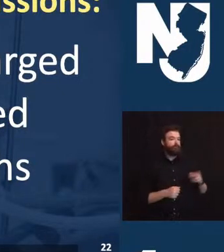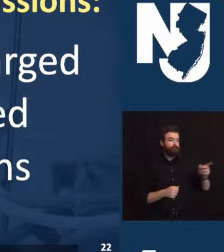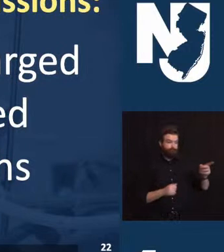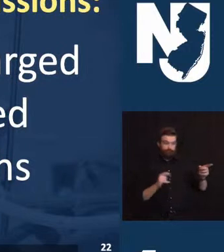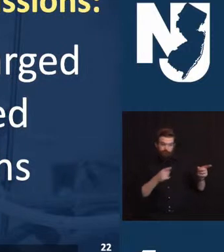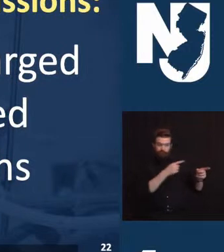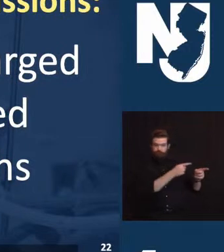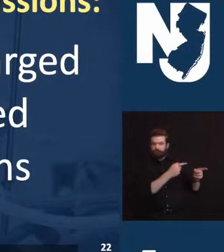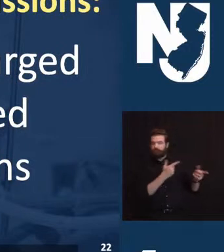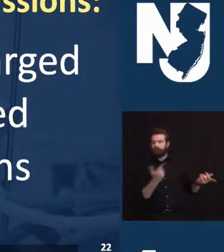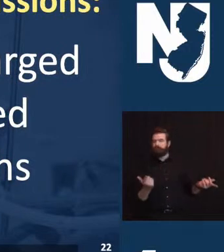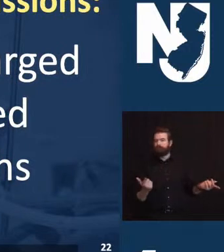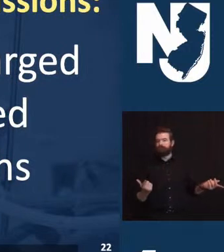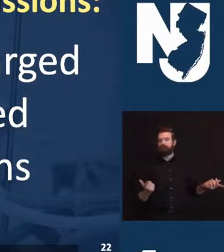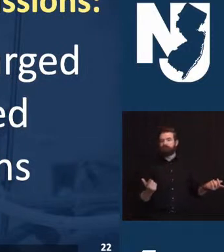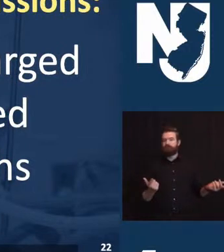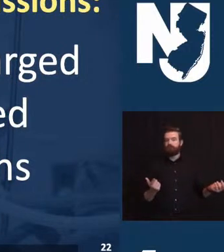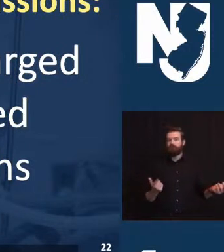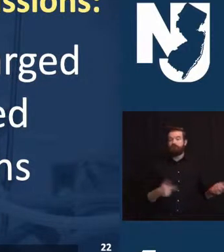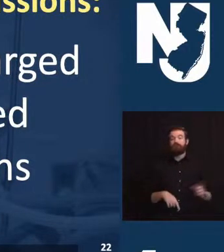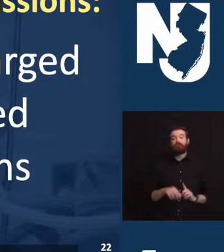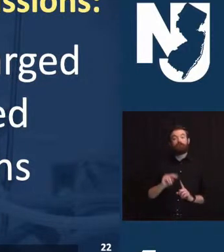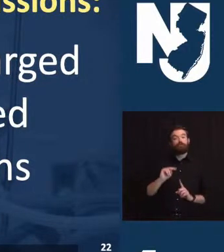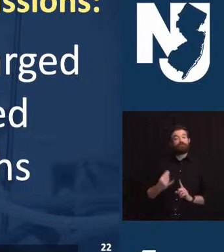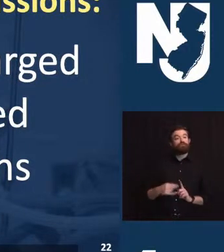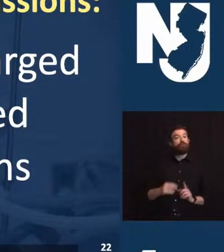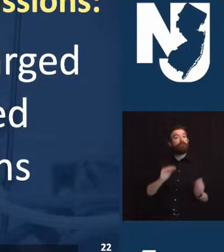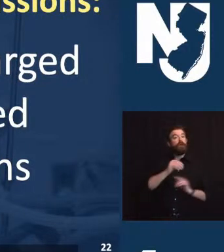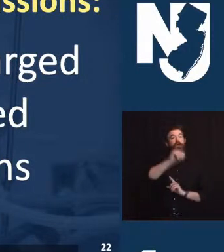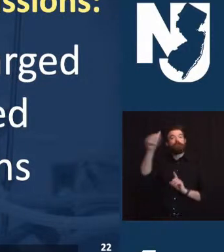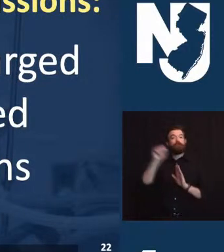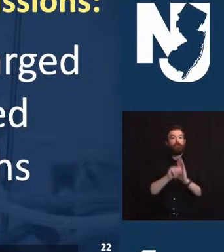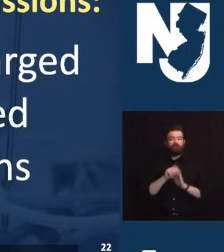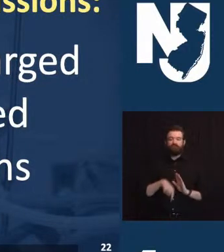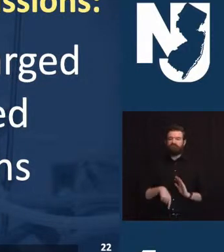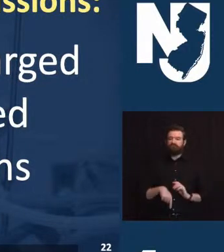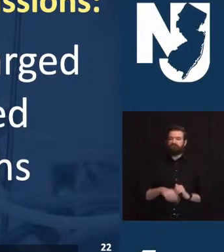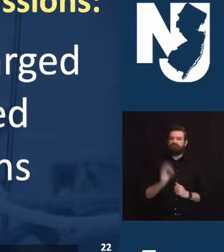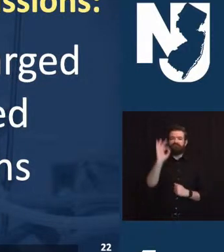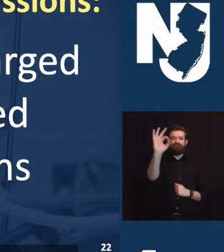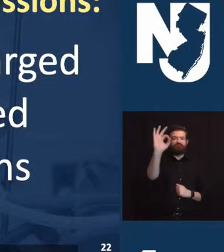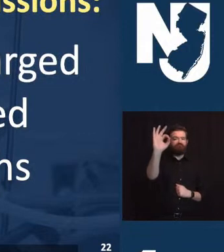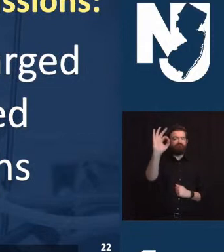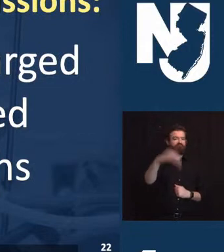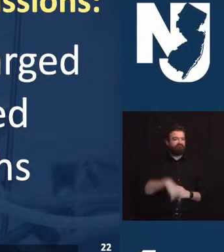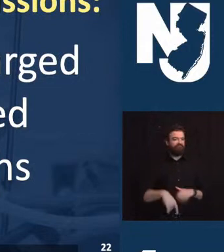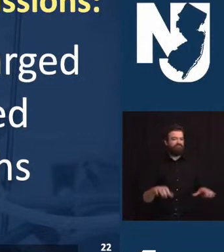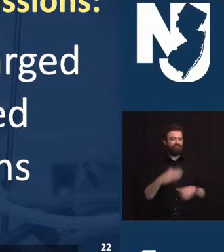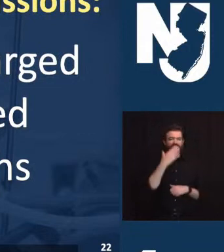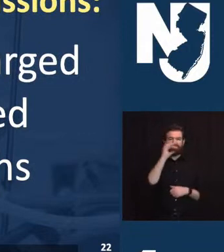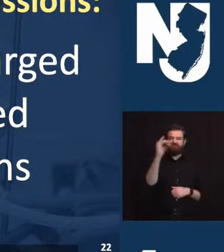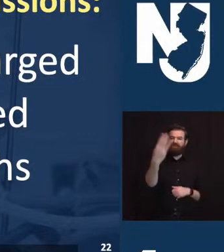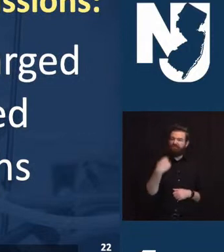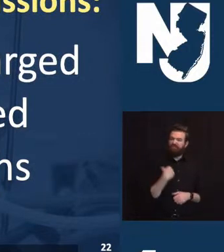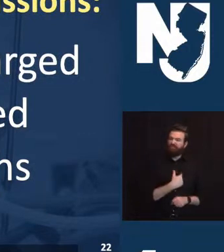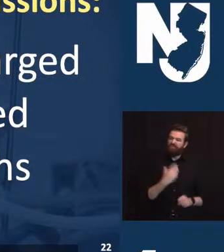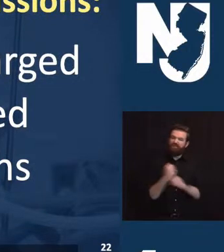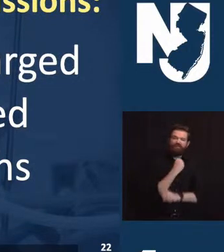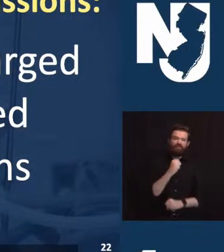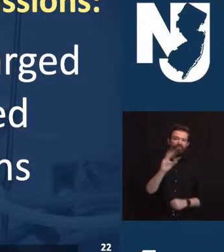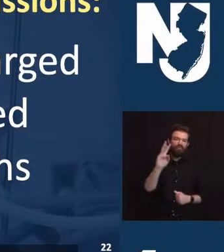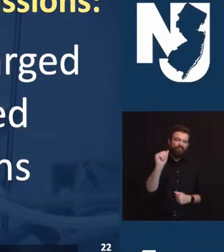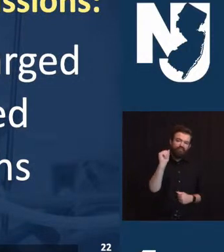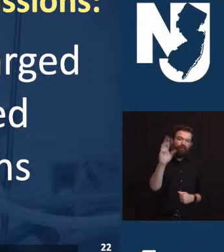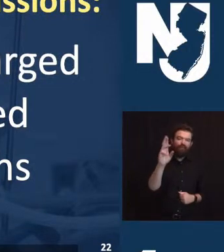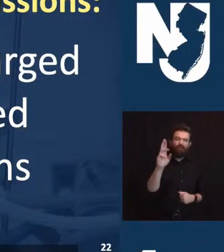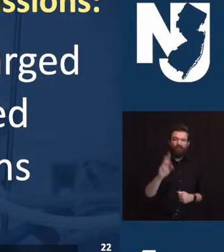any state in America in winning this war. And let's not forget that we are the nation's densest state. While in